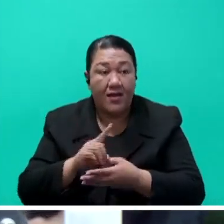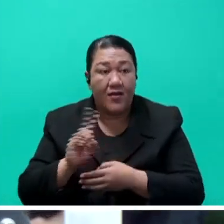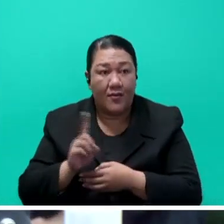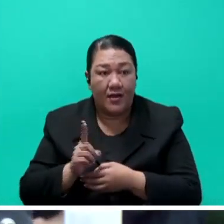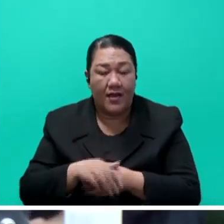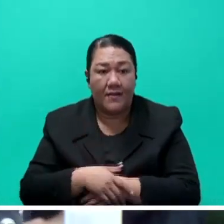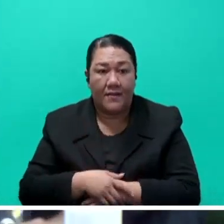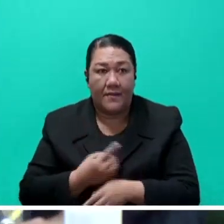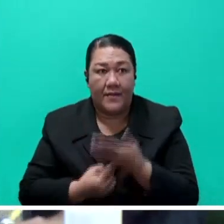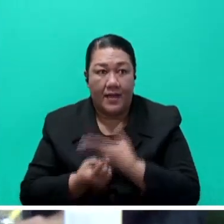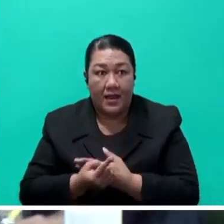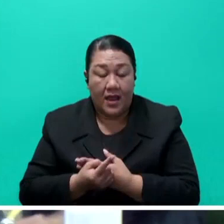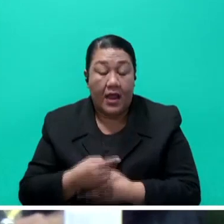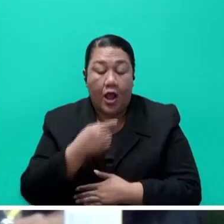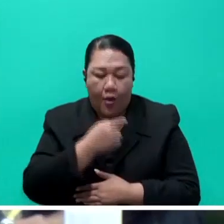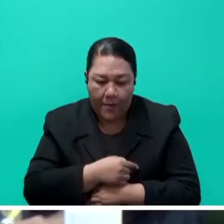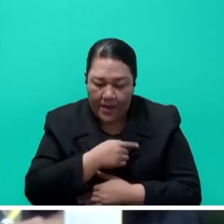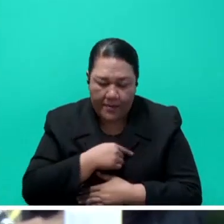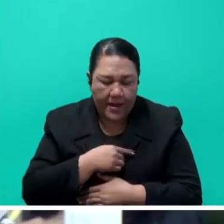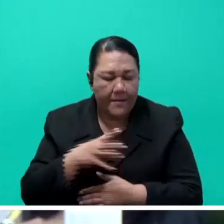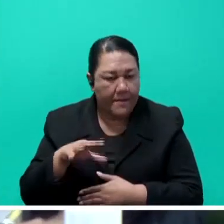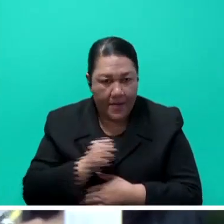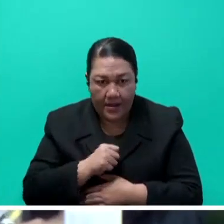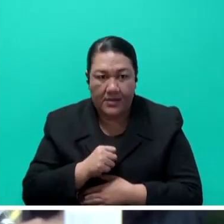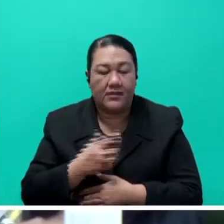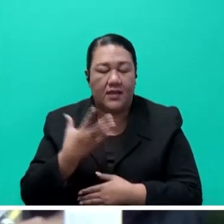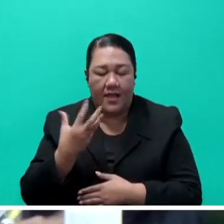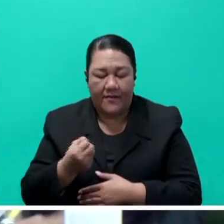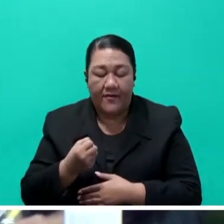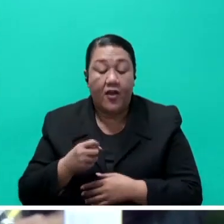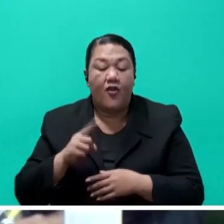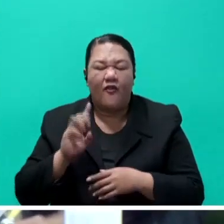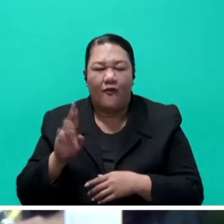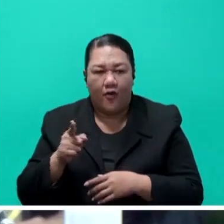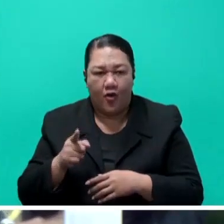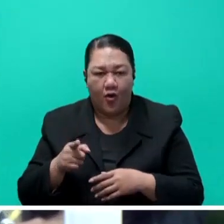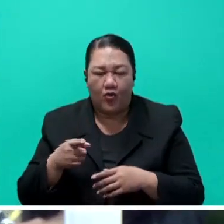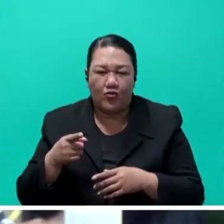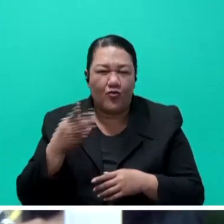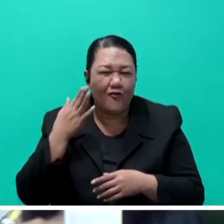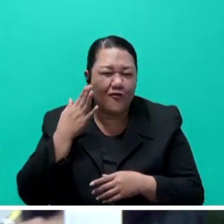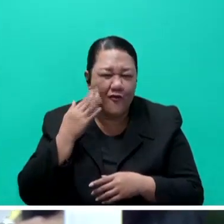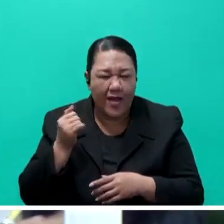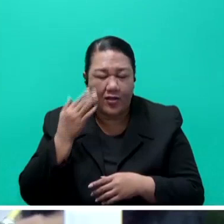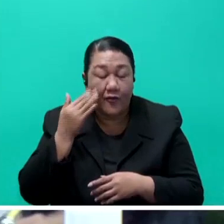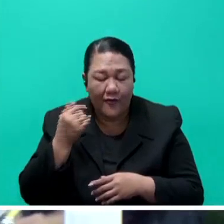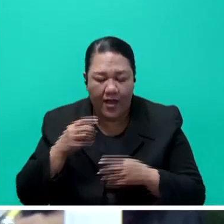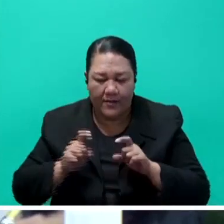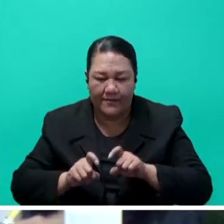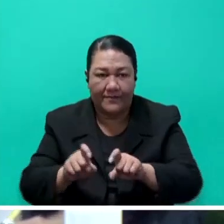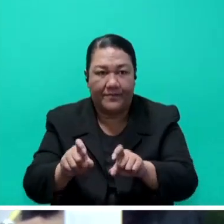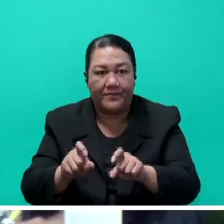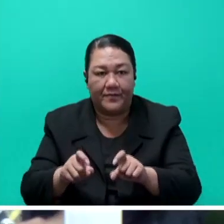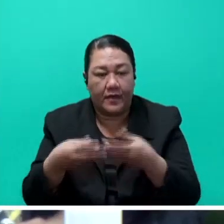commitment to finding a lasting solution. As you know, Mr. Speaker said, there will be a complete review of